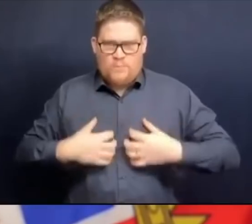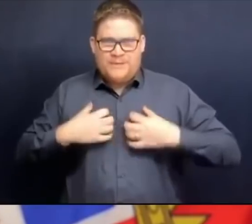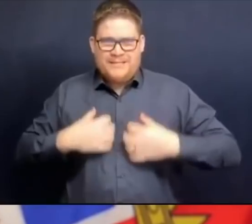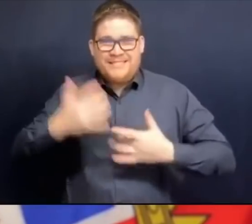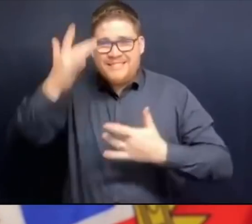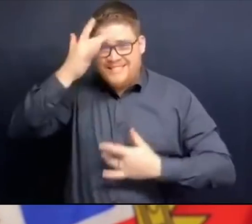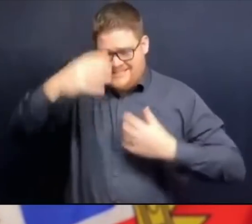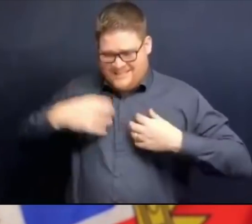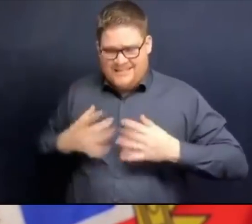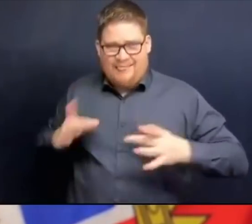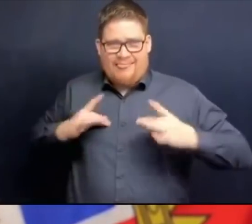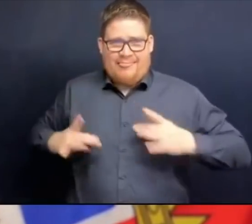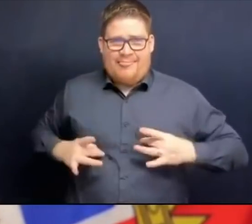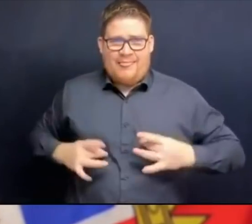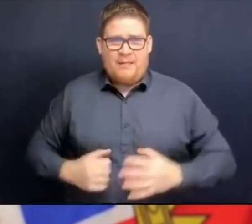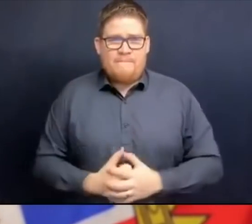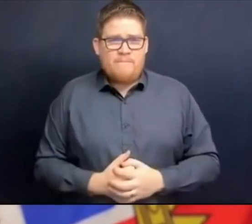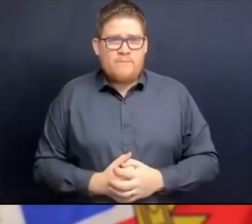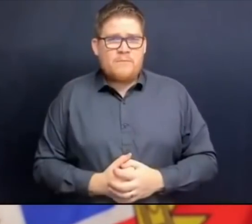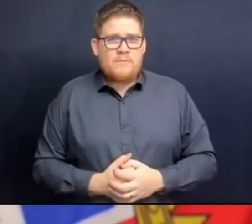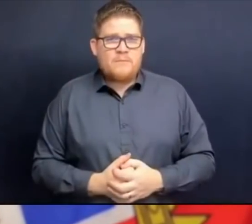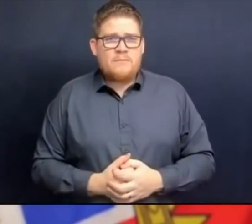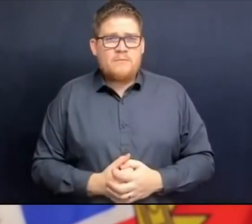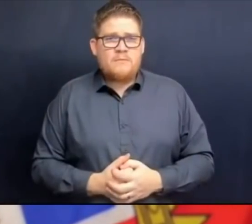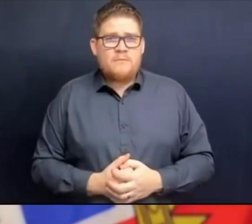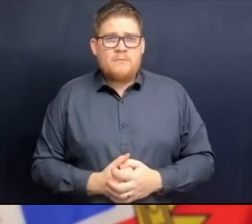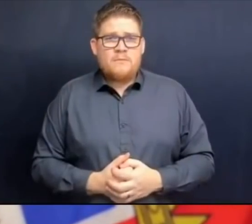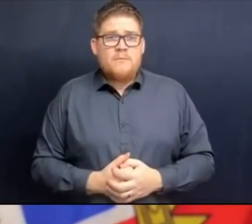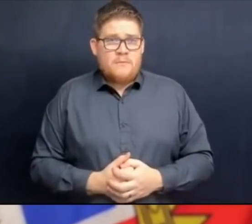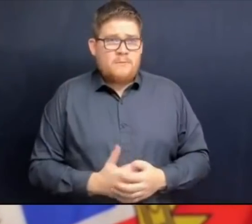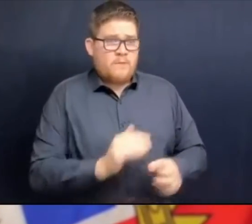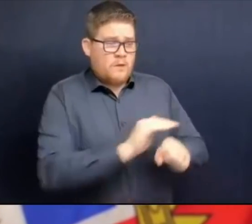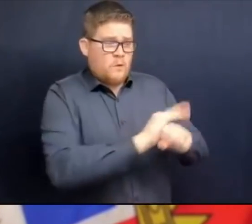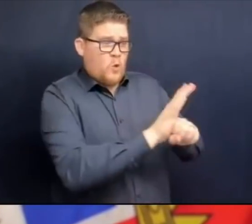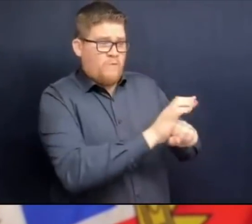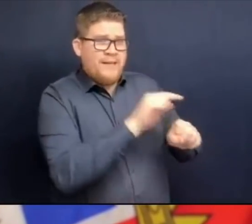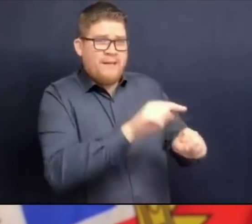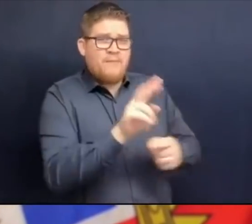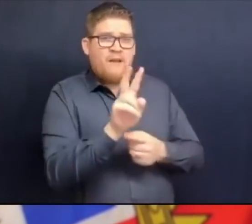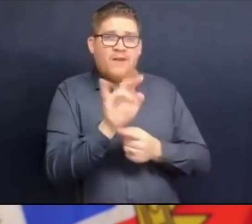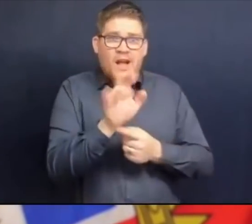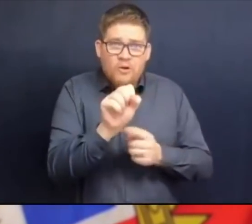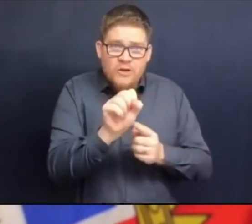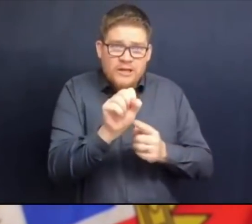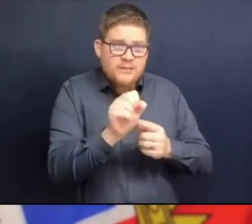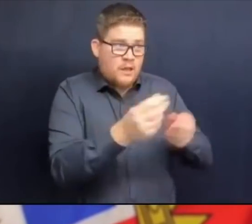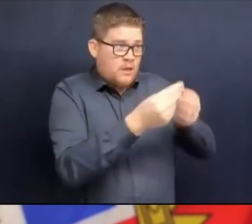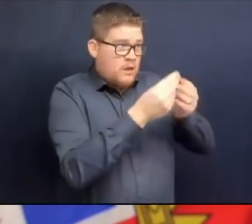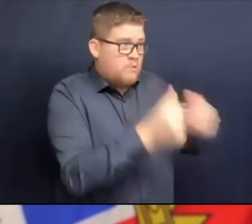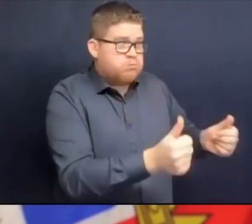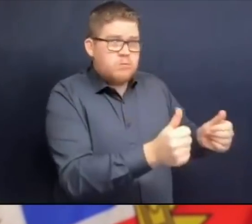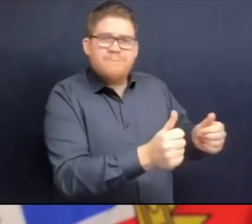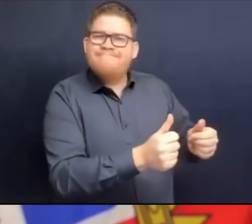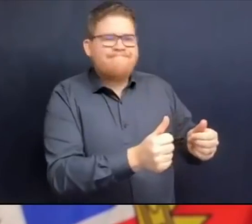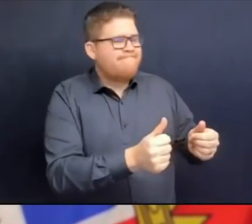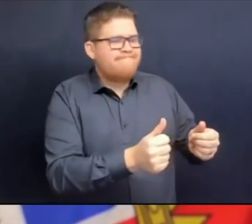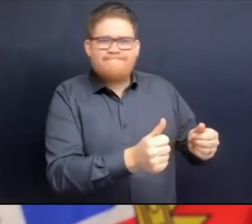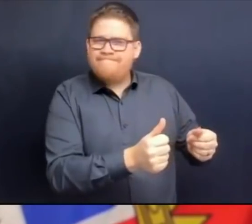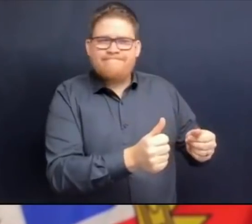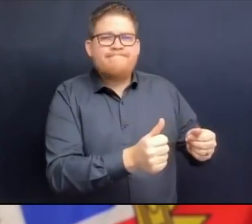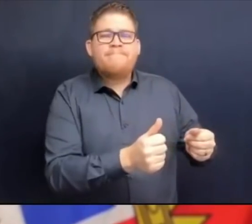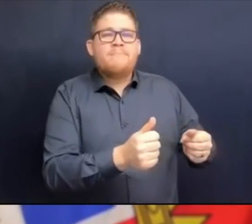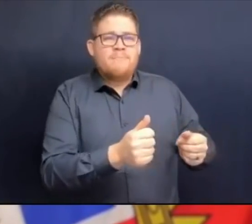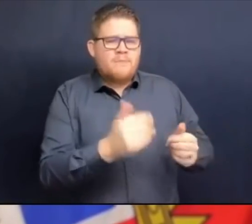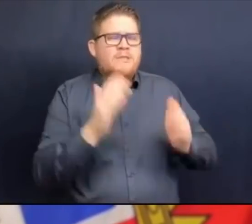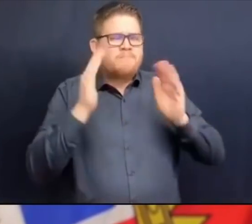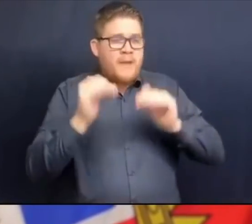on that and needs to be treated as that. And the virus is not going away. We can expect that it will